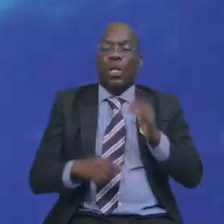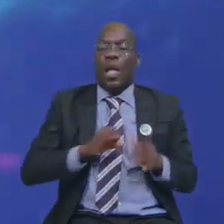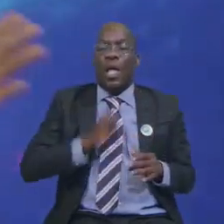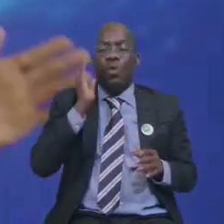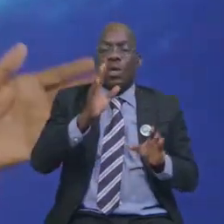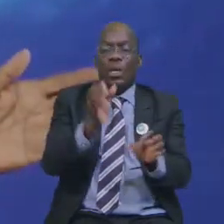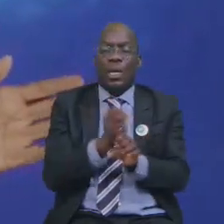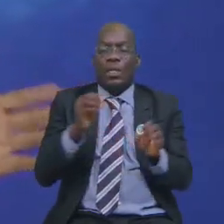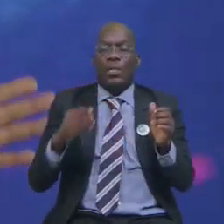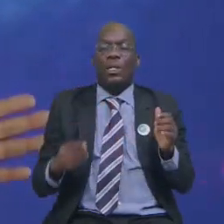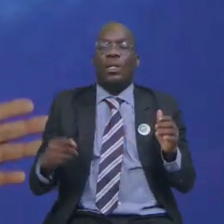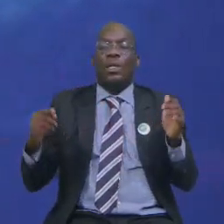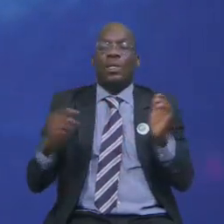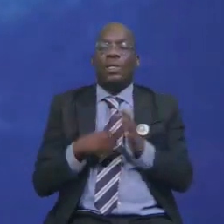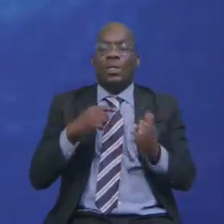I am